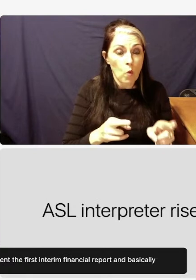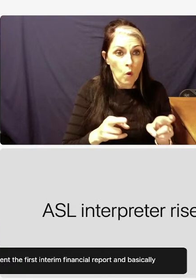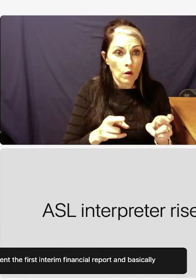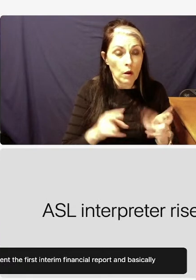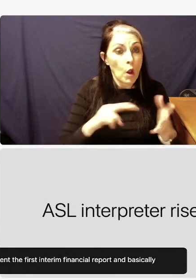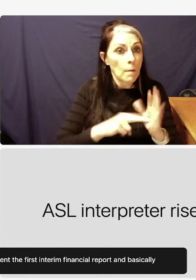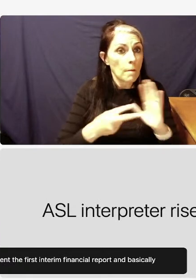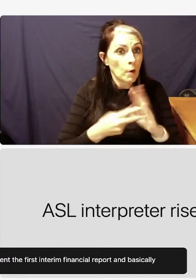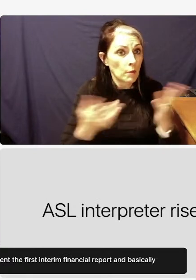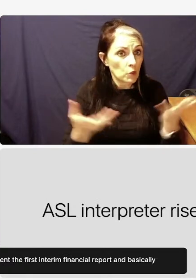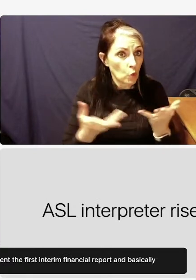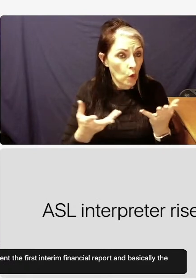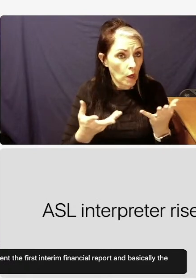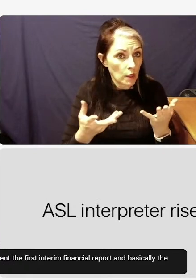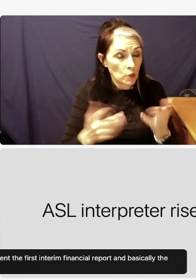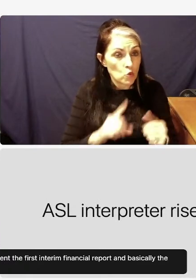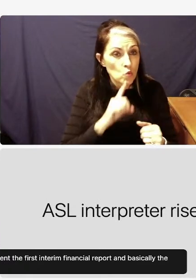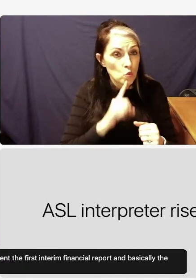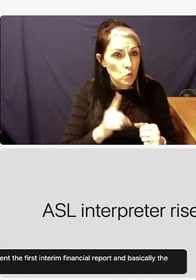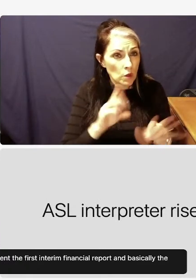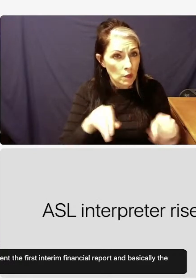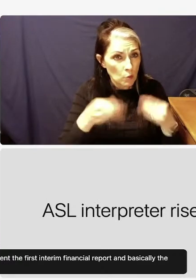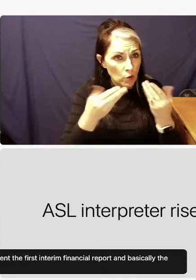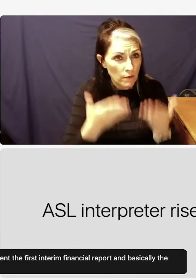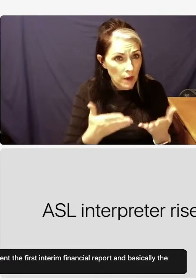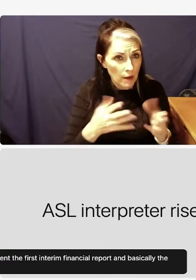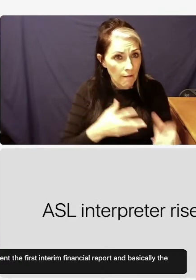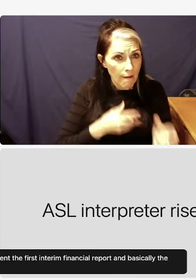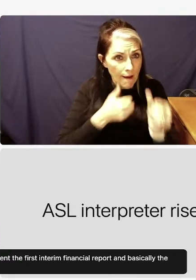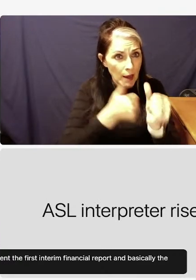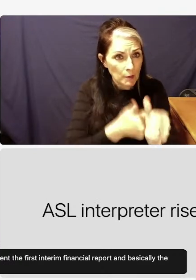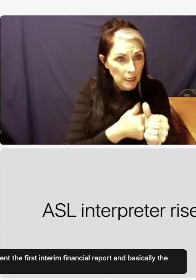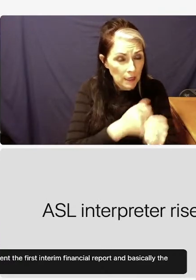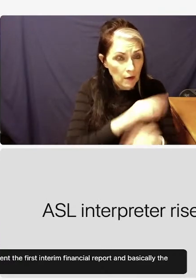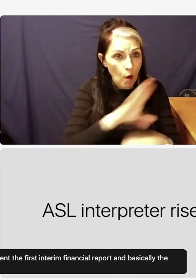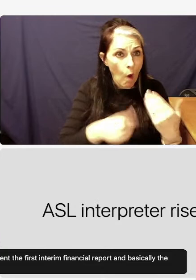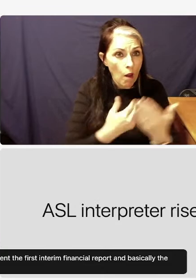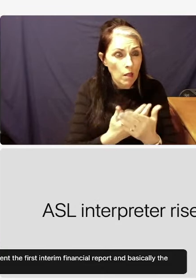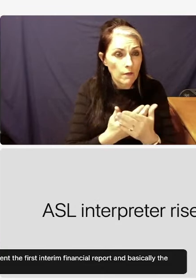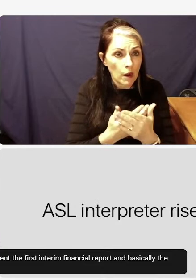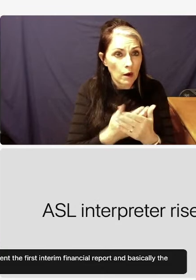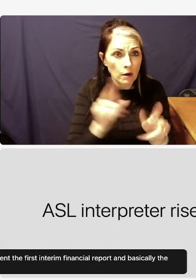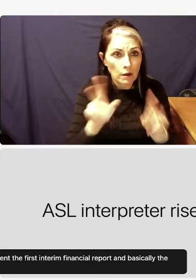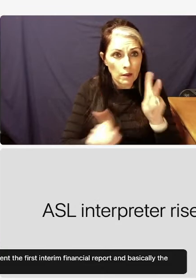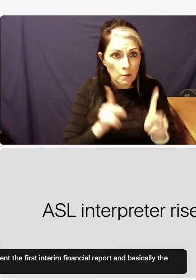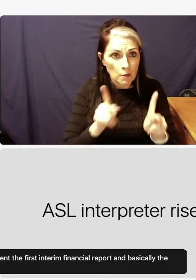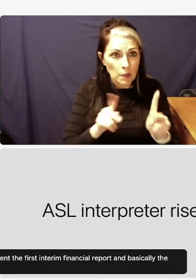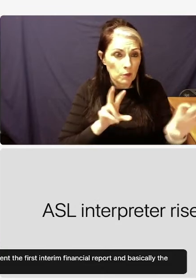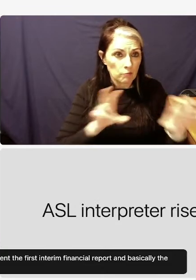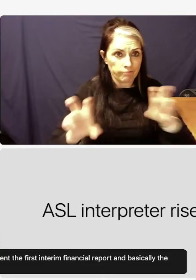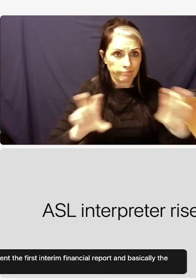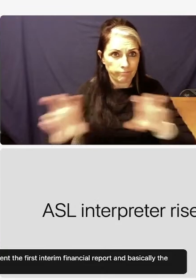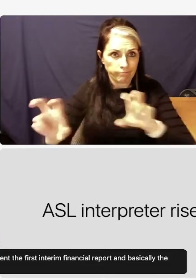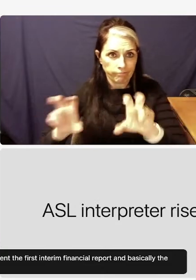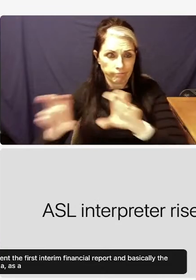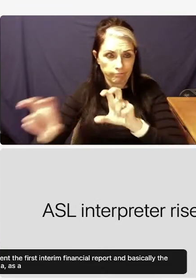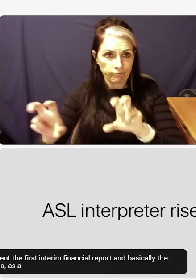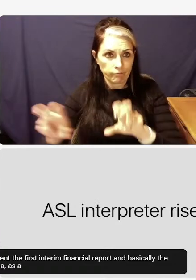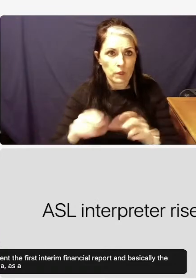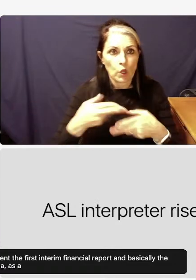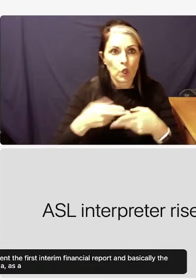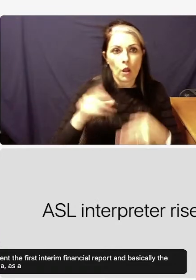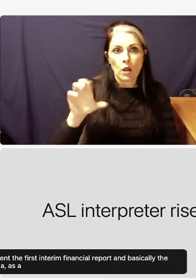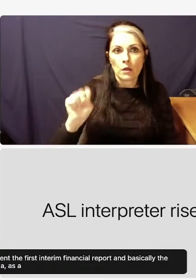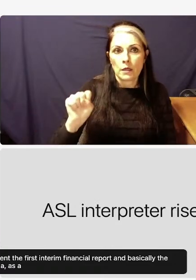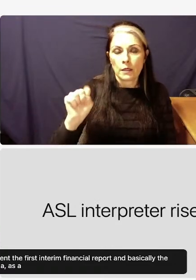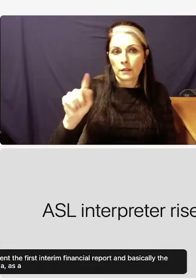purpose of this report is to really provide an update to all of our stakeholders as a as a um